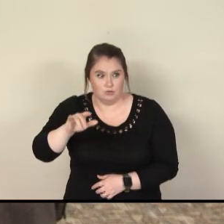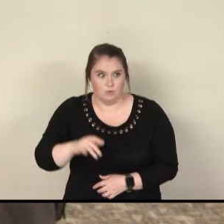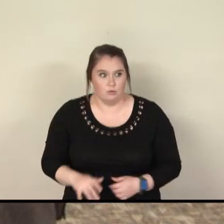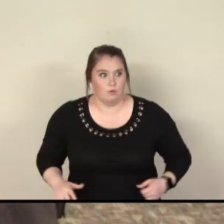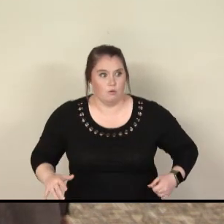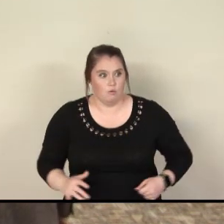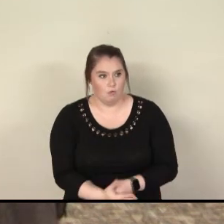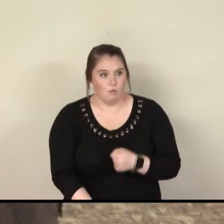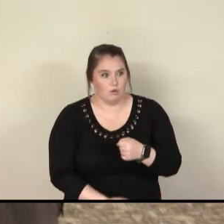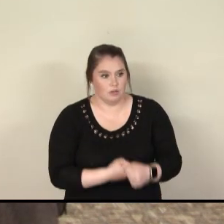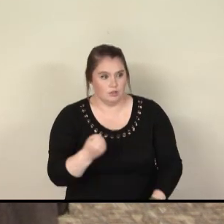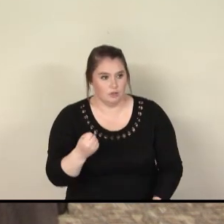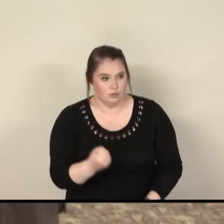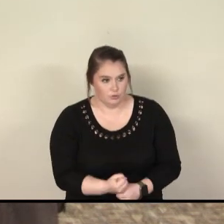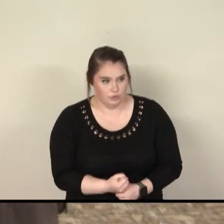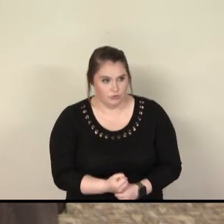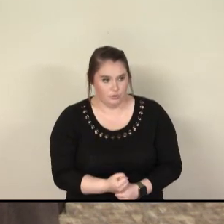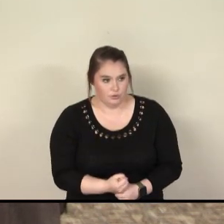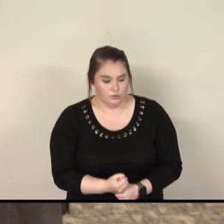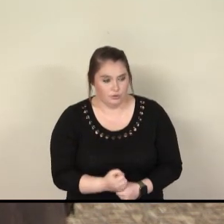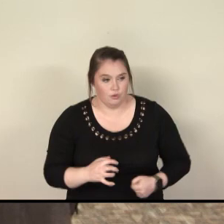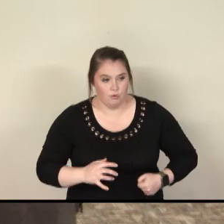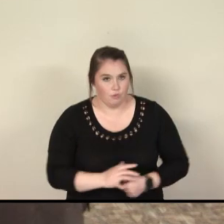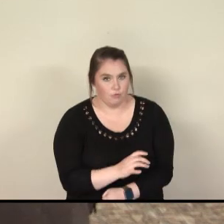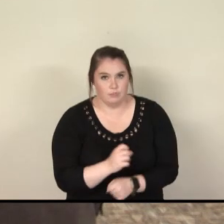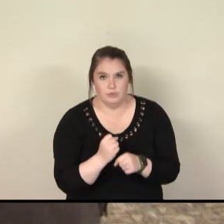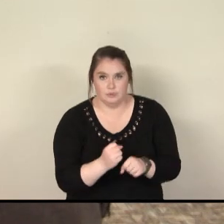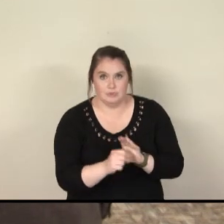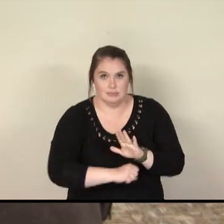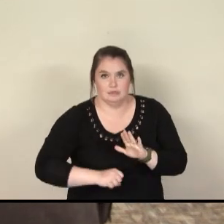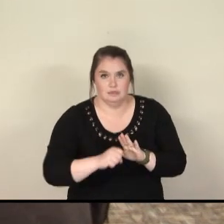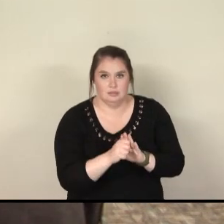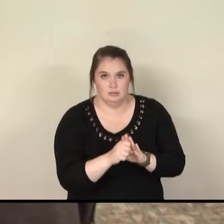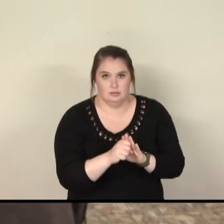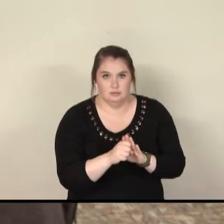okay. Is there,